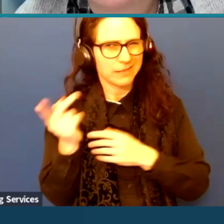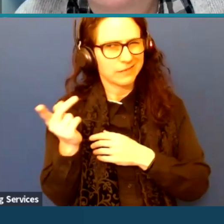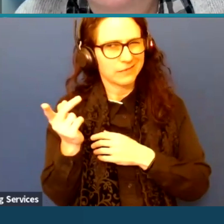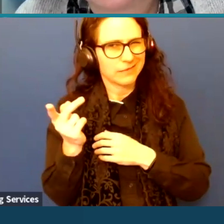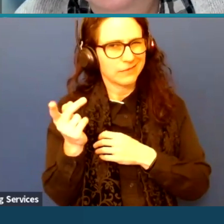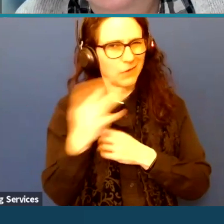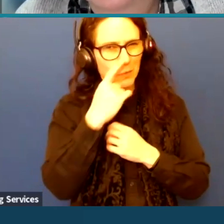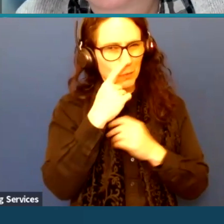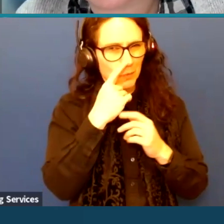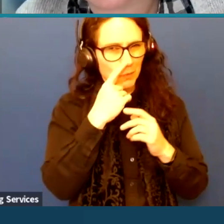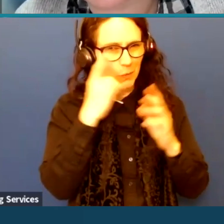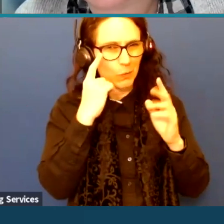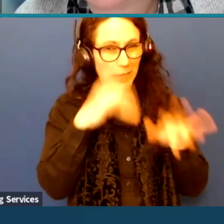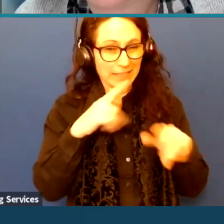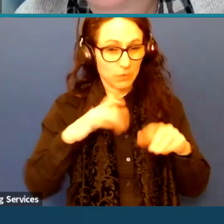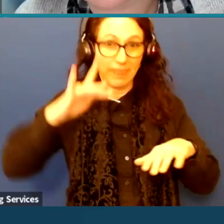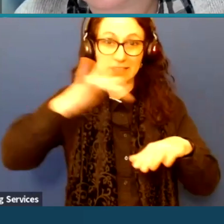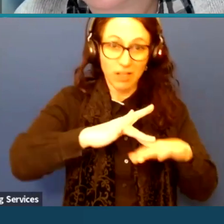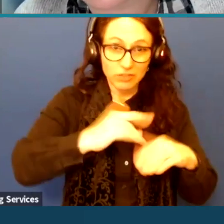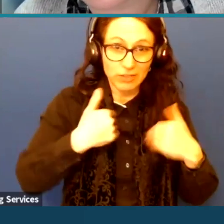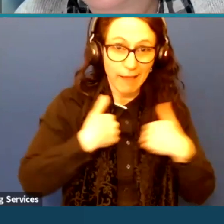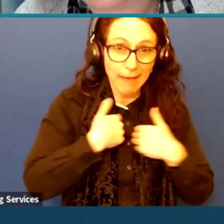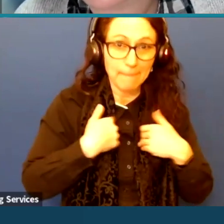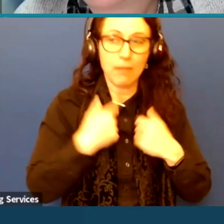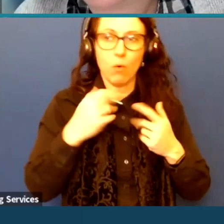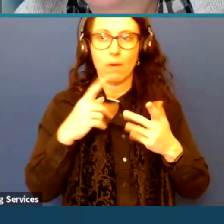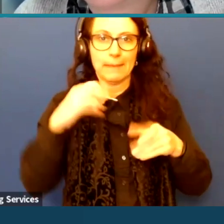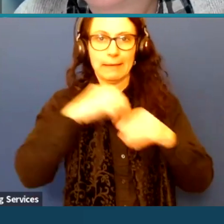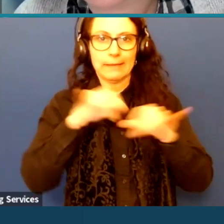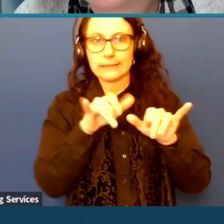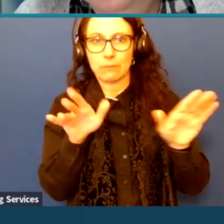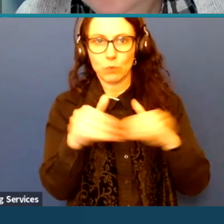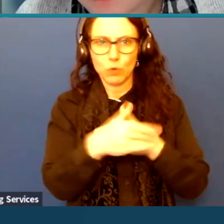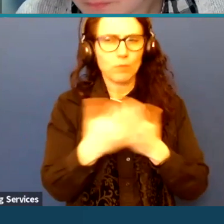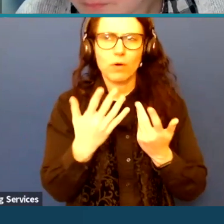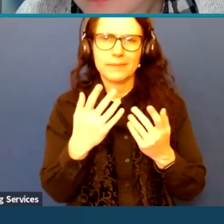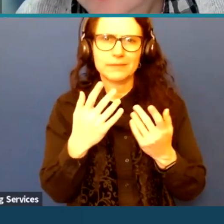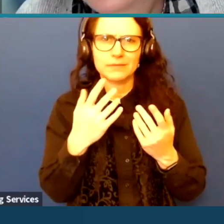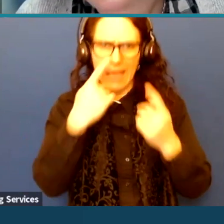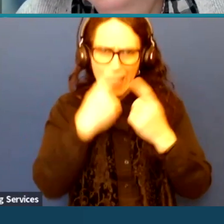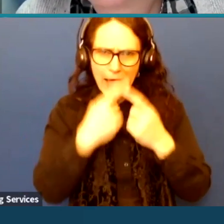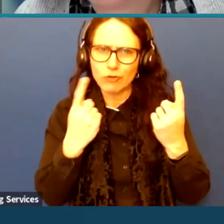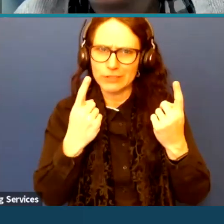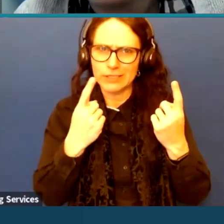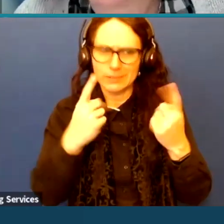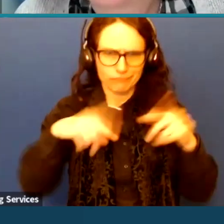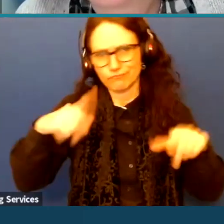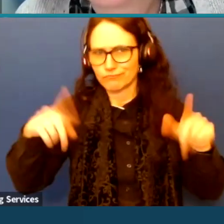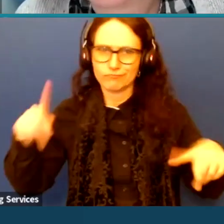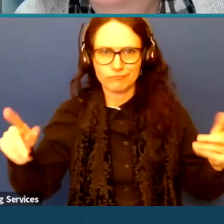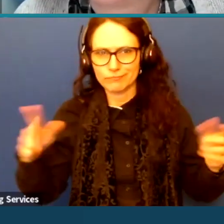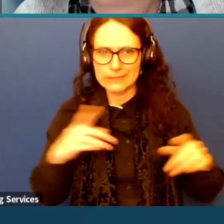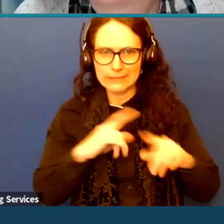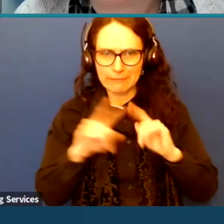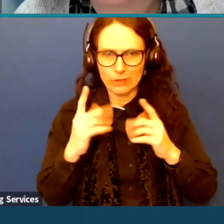they have a reaction when they actually touch the animal, or just being in the same room as the animal? Because if generally they're not going to be touching the animal. So if